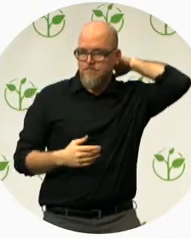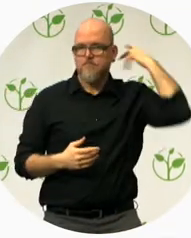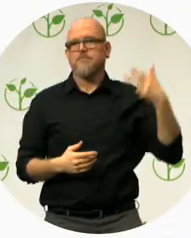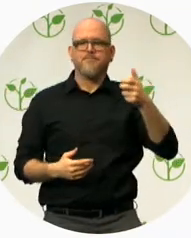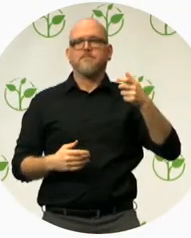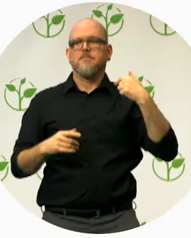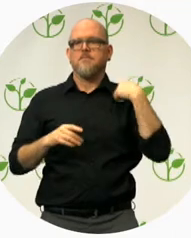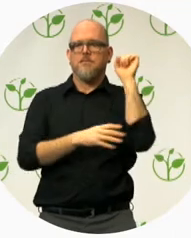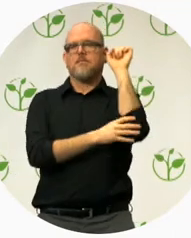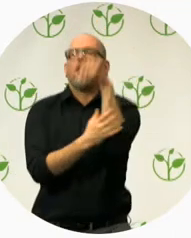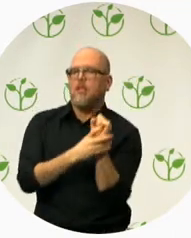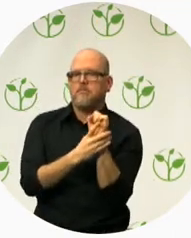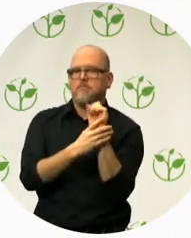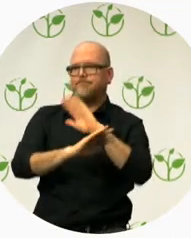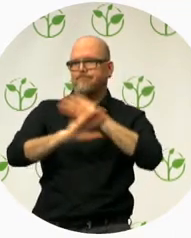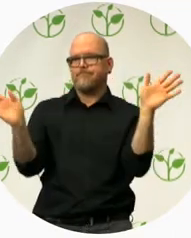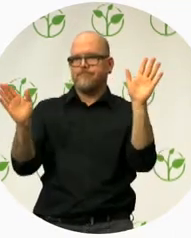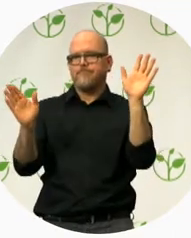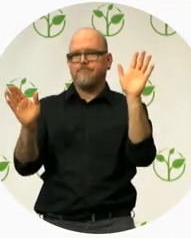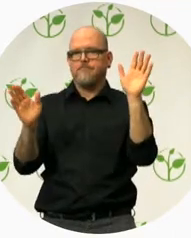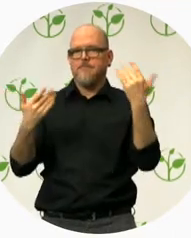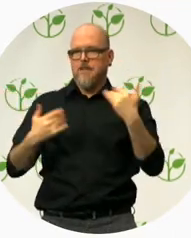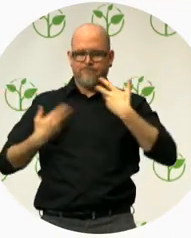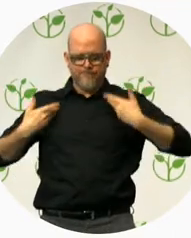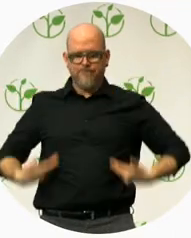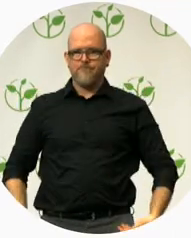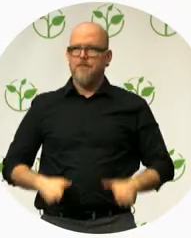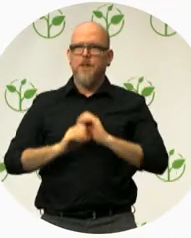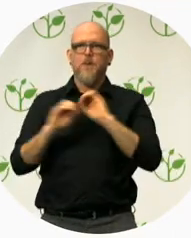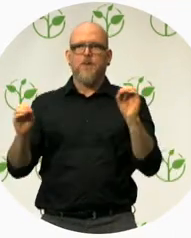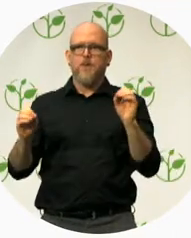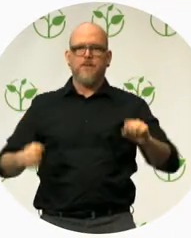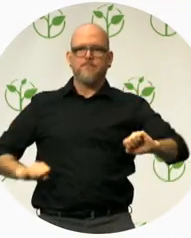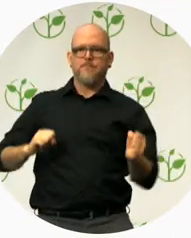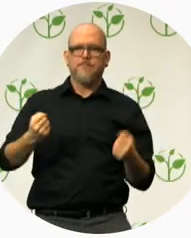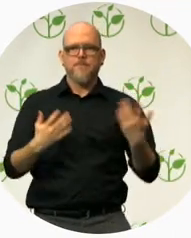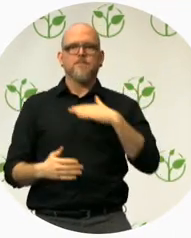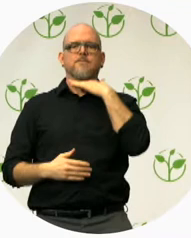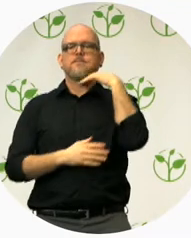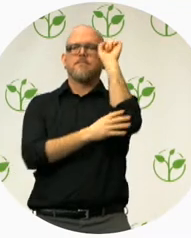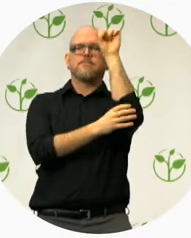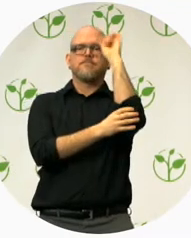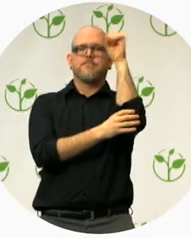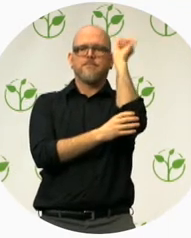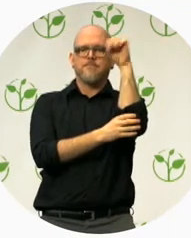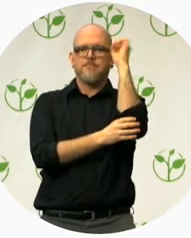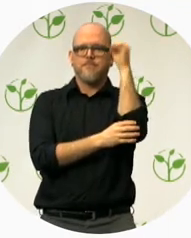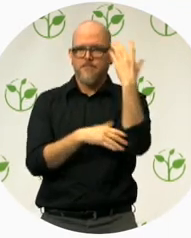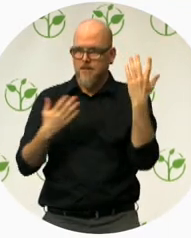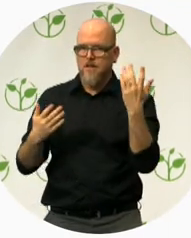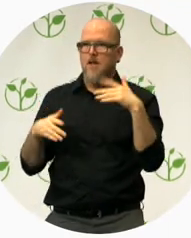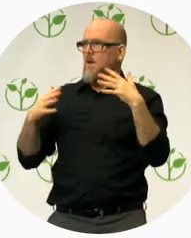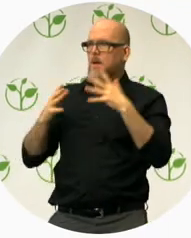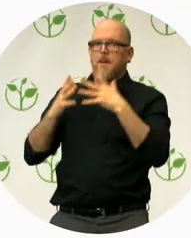shoulders. But luckily, I had the best support someone can get from physicians, family, and